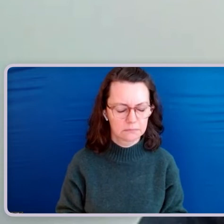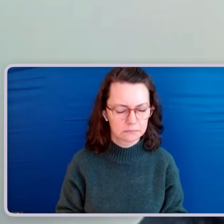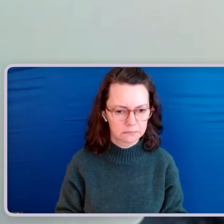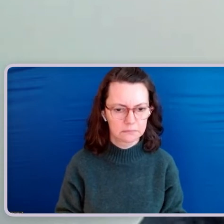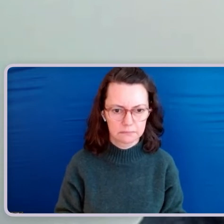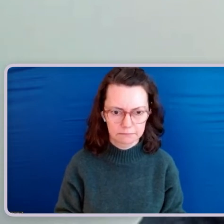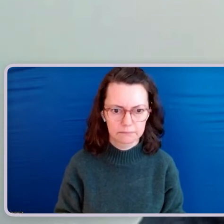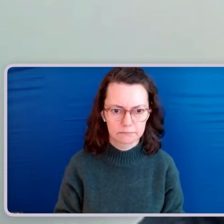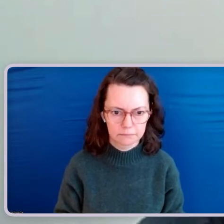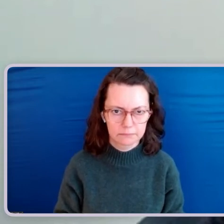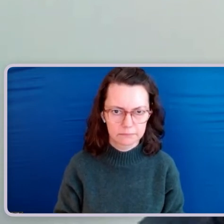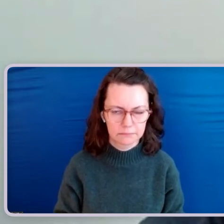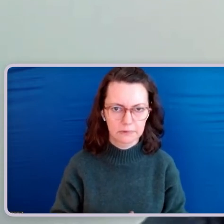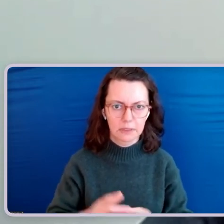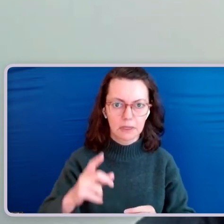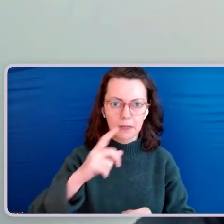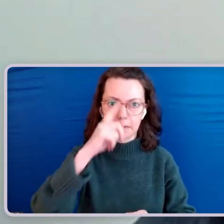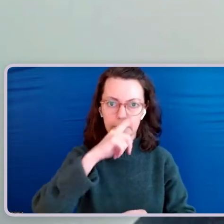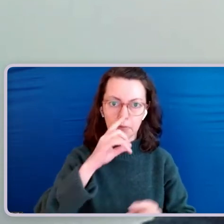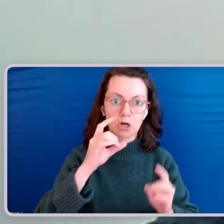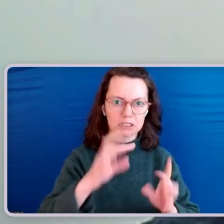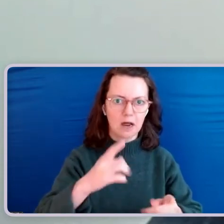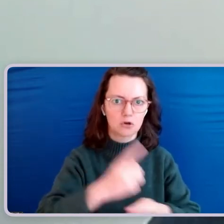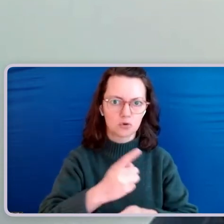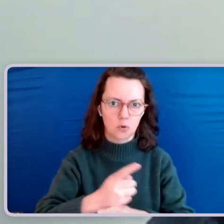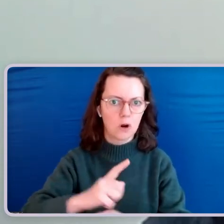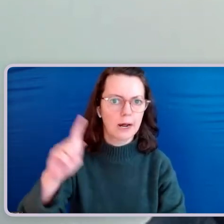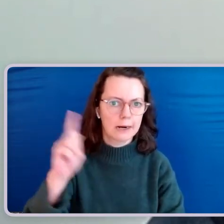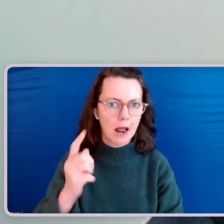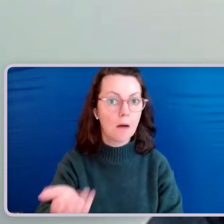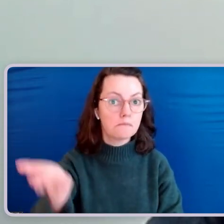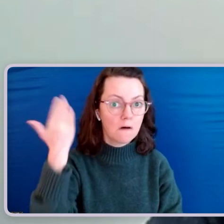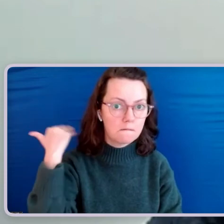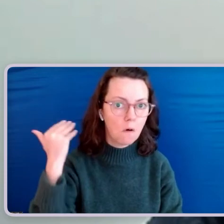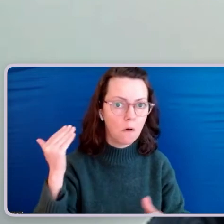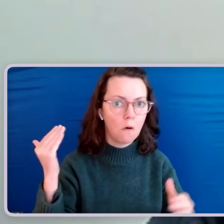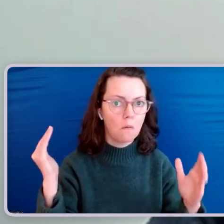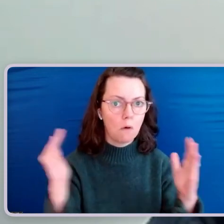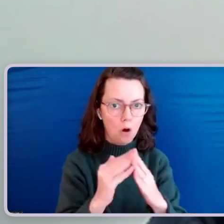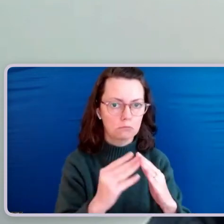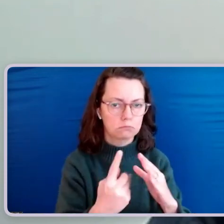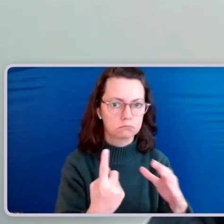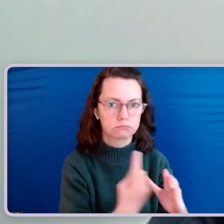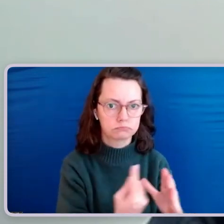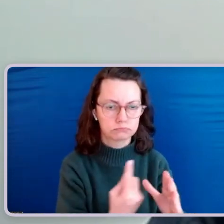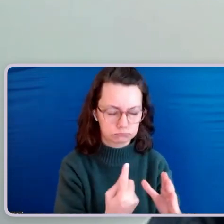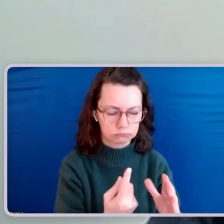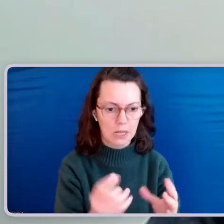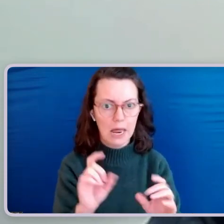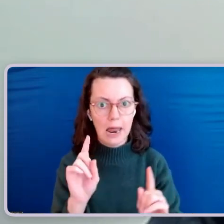it's actually traumatized a lot of people. The fact that they weren't able to